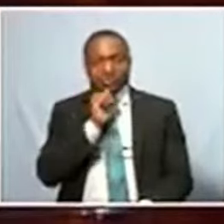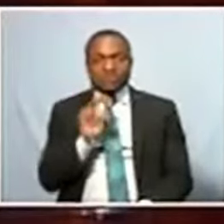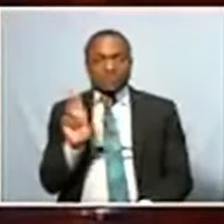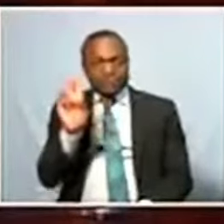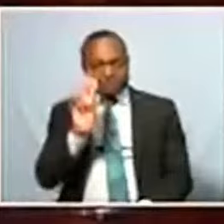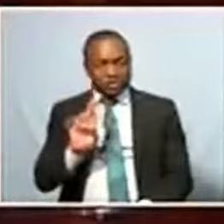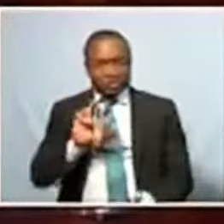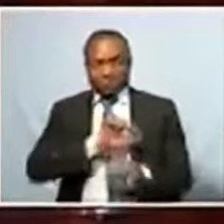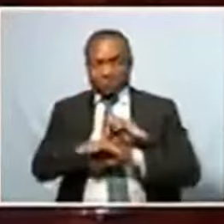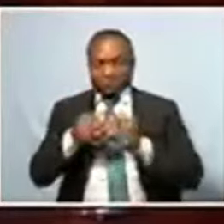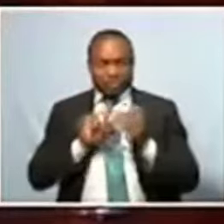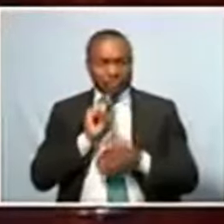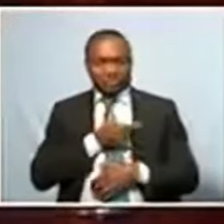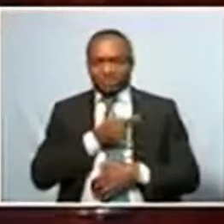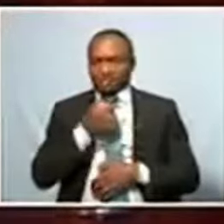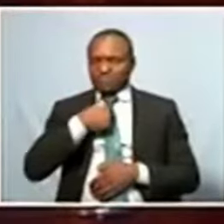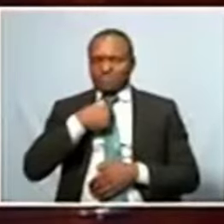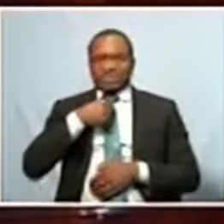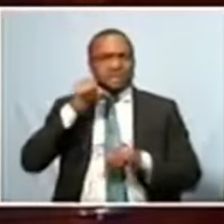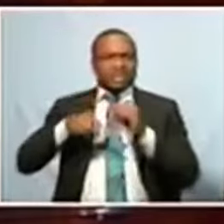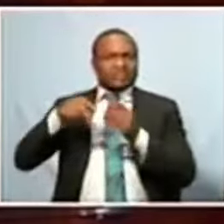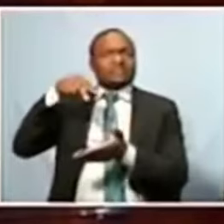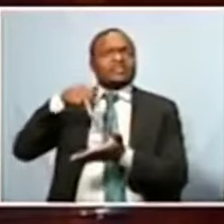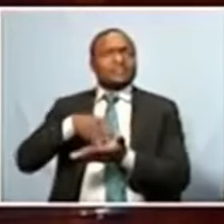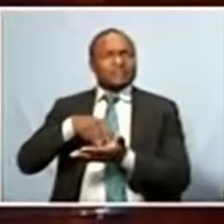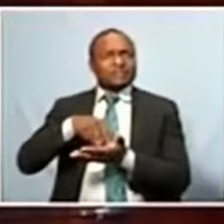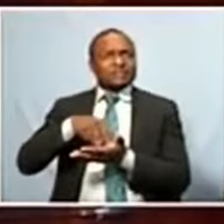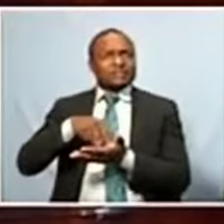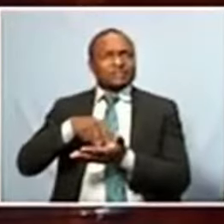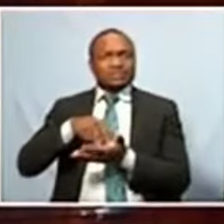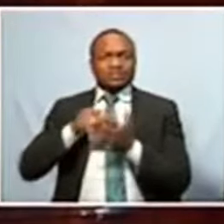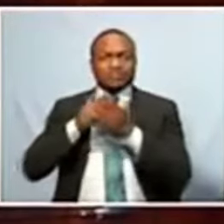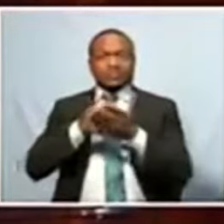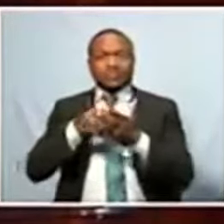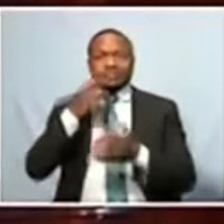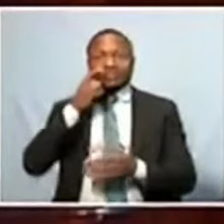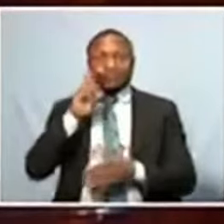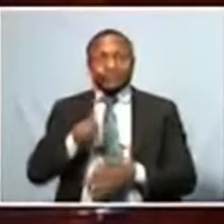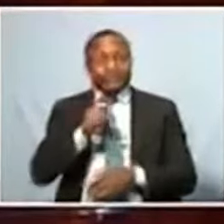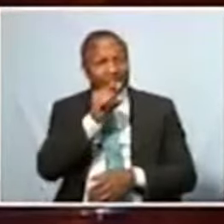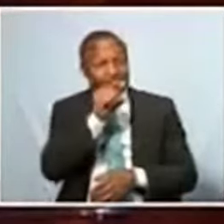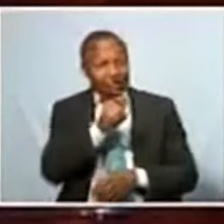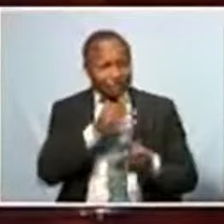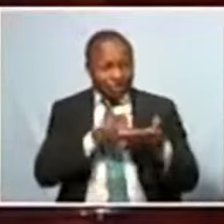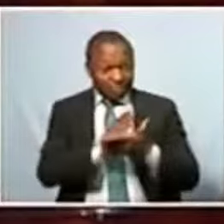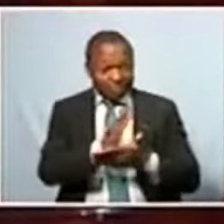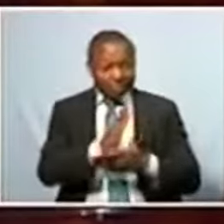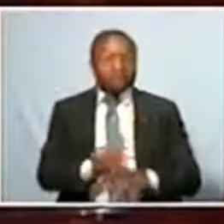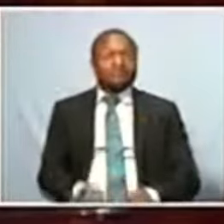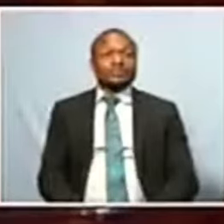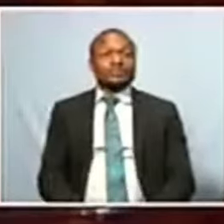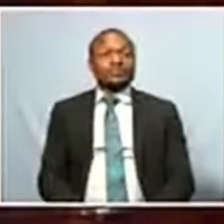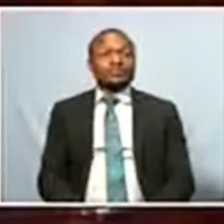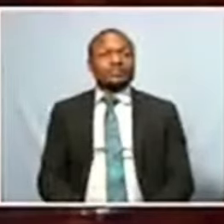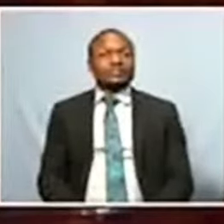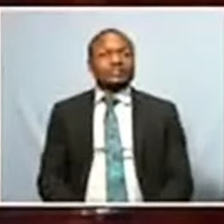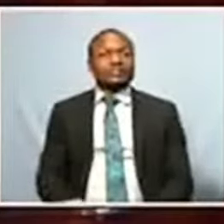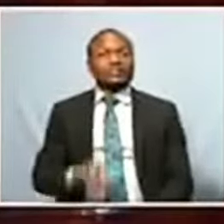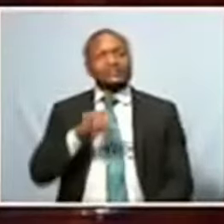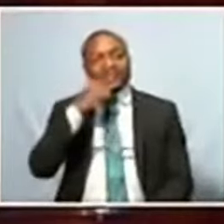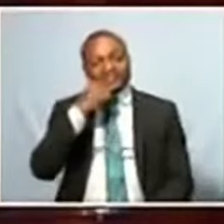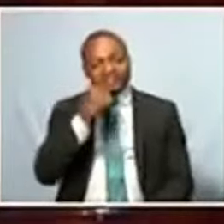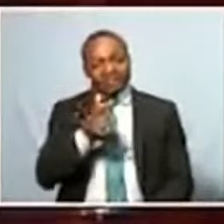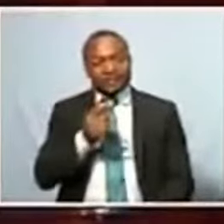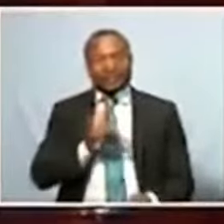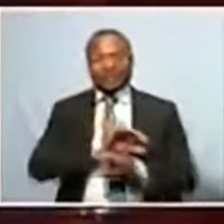word all of us, I wouldn't have raised Rose on the point of order. So is he in order to state